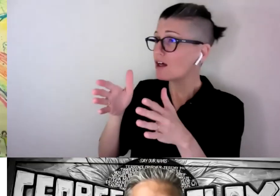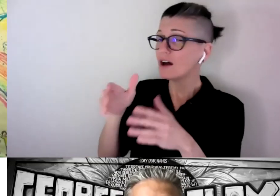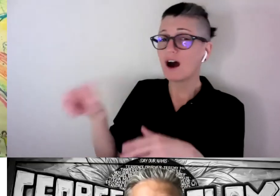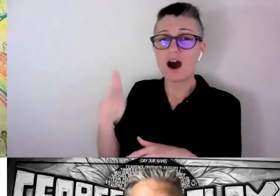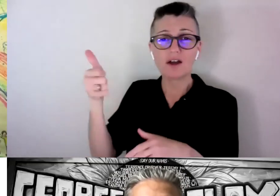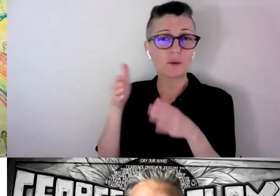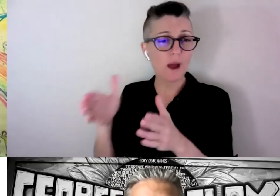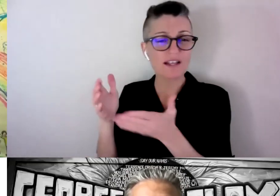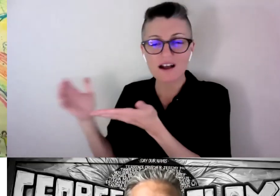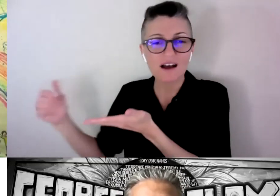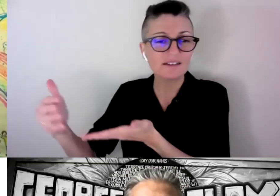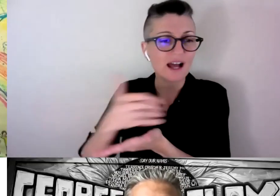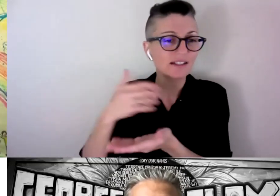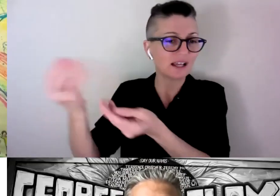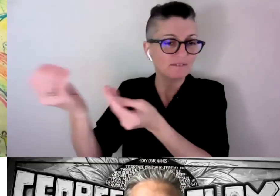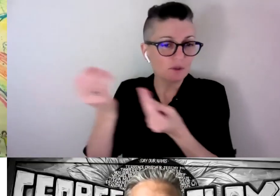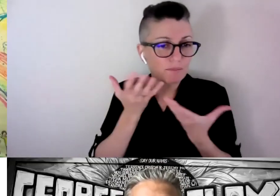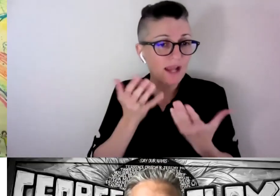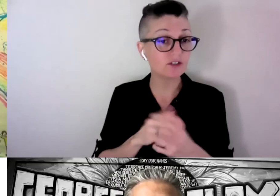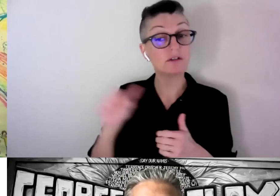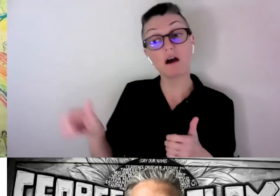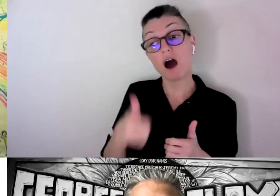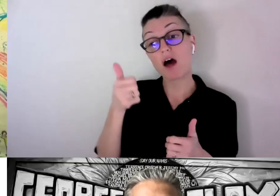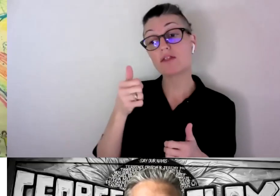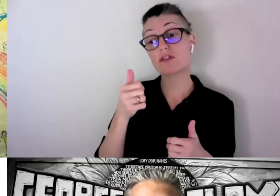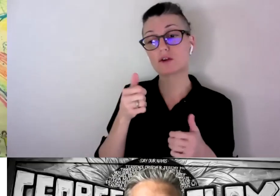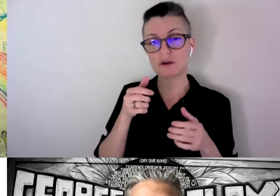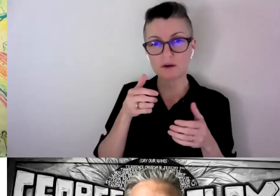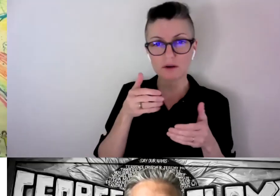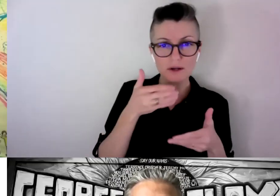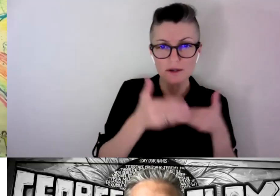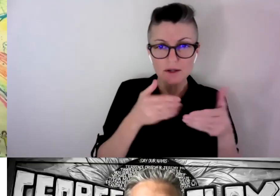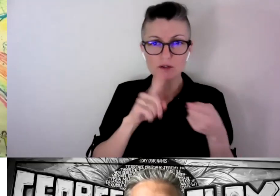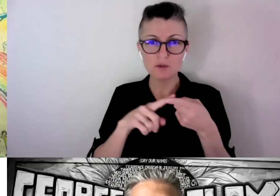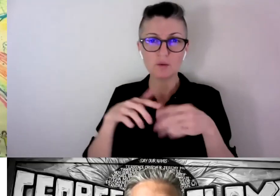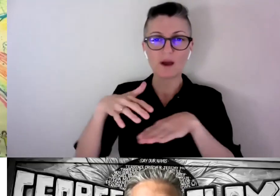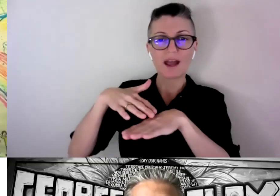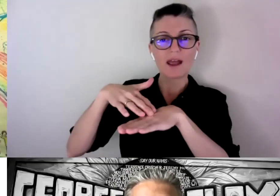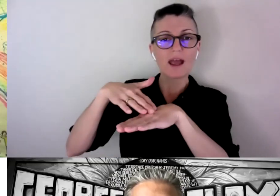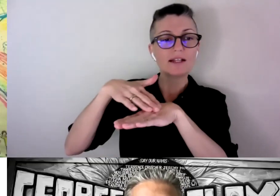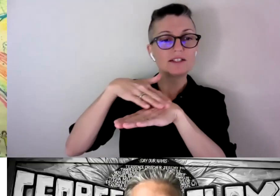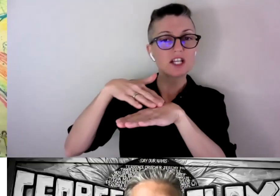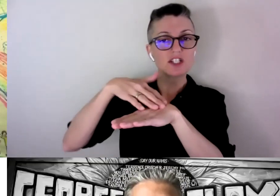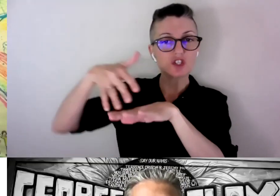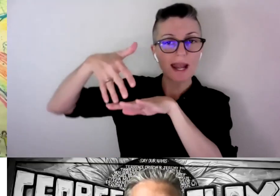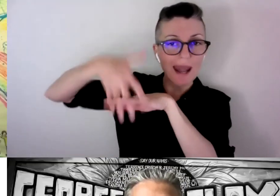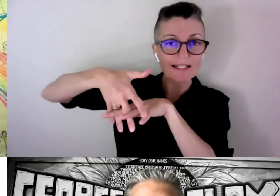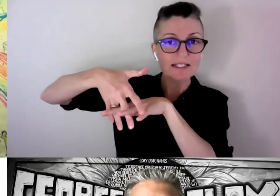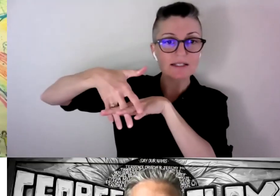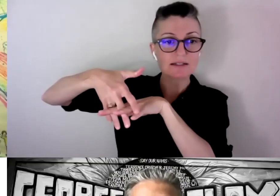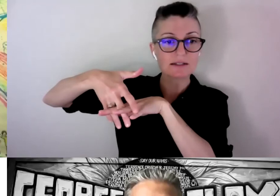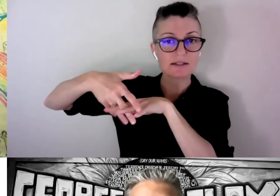information, other methods that are perhaps more indigenously compatible and natural for